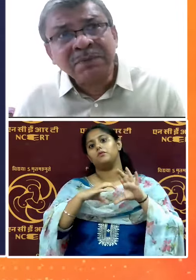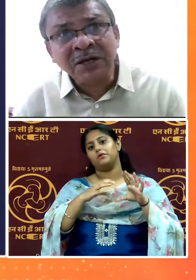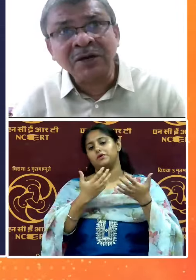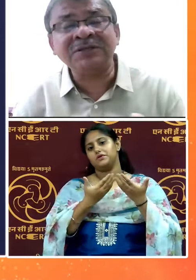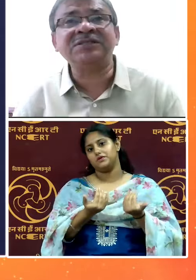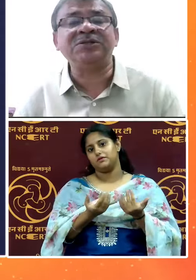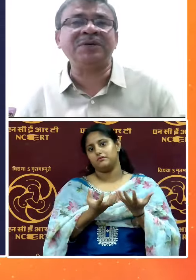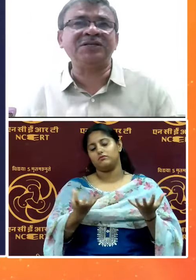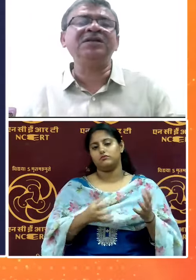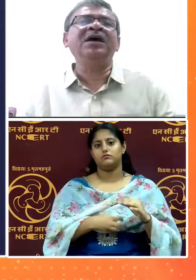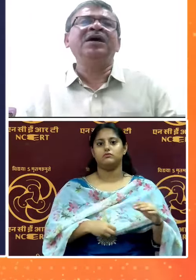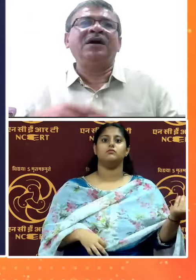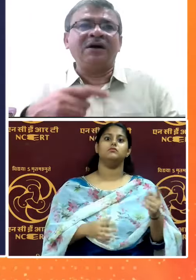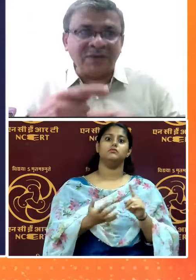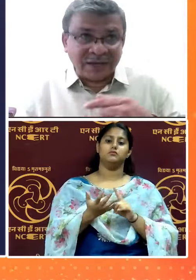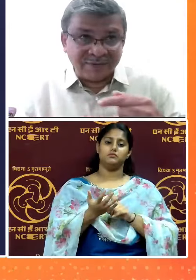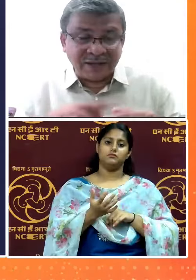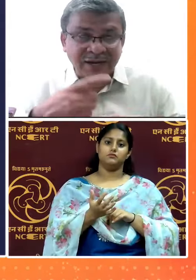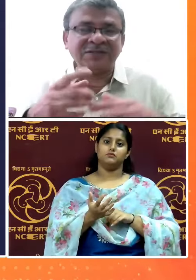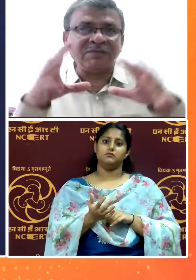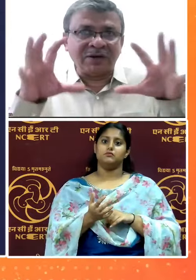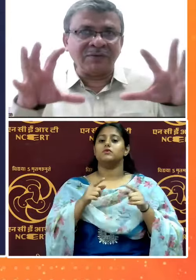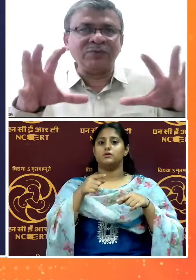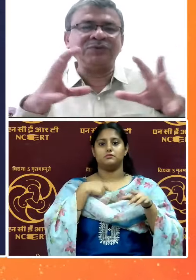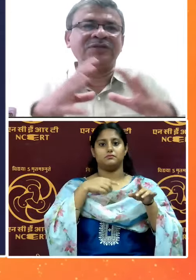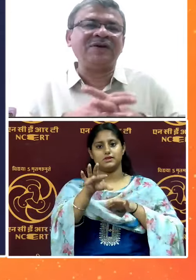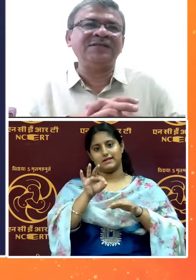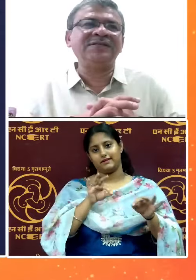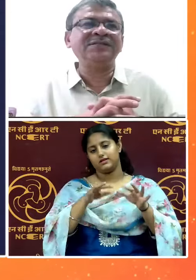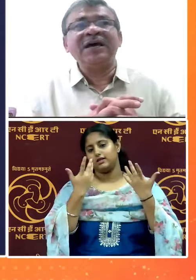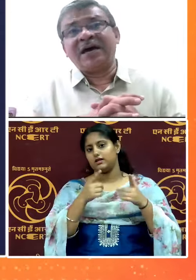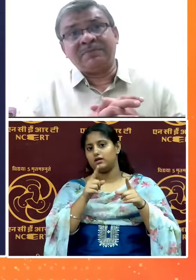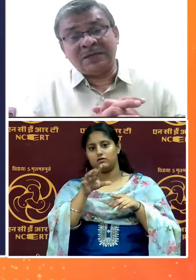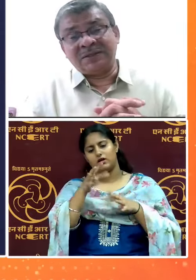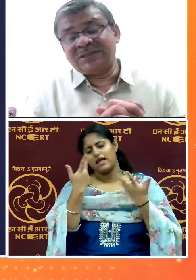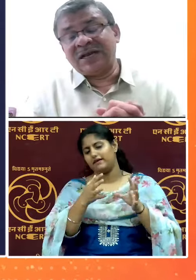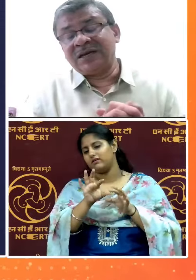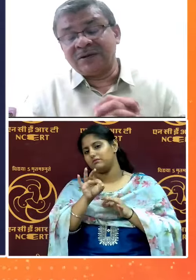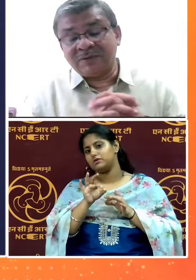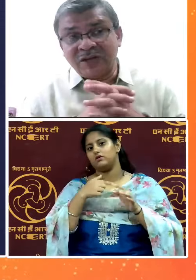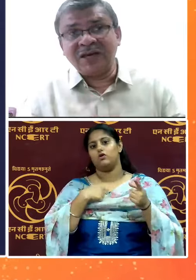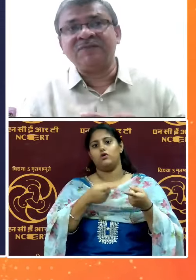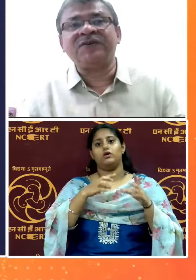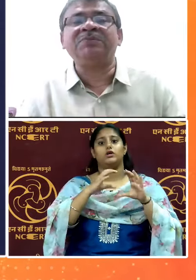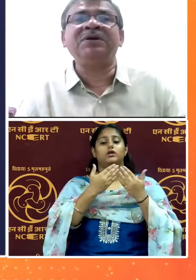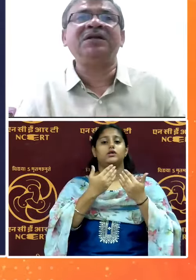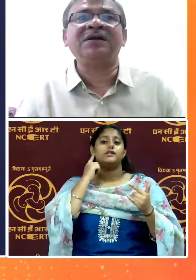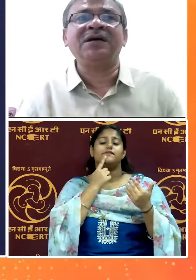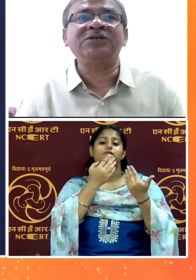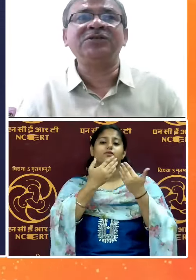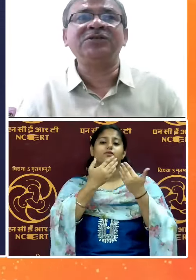And depending on the situation, we can select one of those devices and make the child very comfortable in the classroom. He